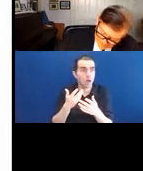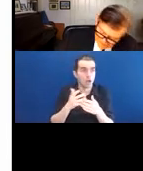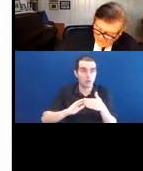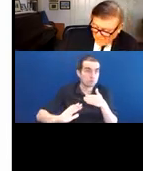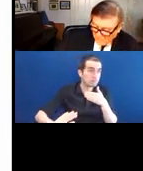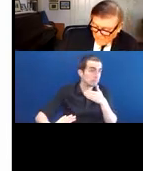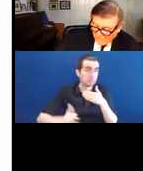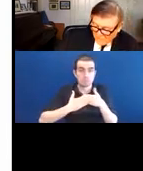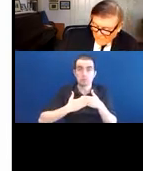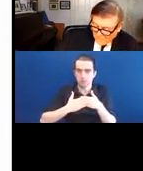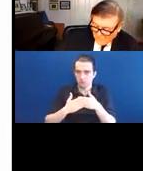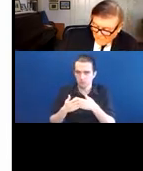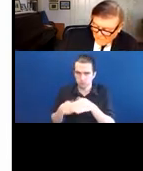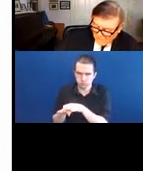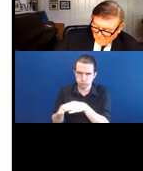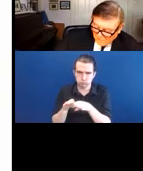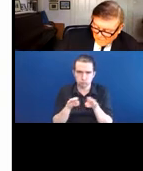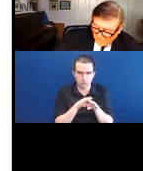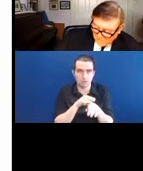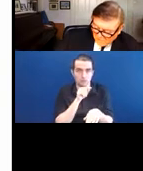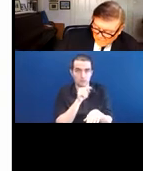order. Police were very strict.